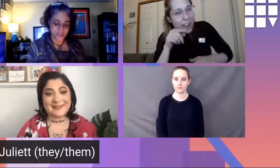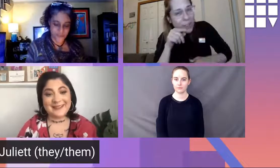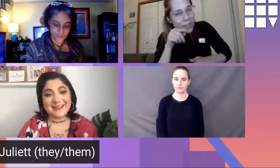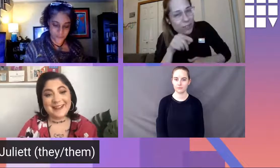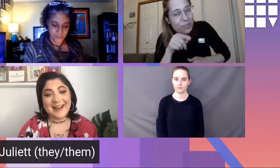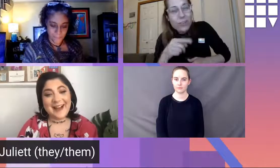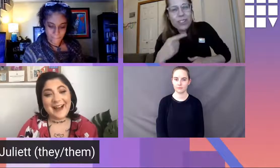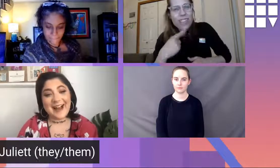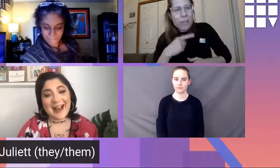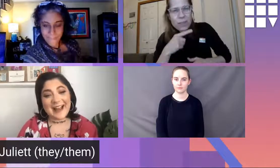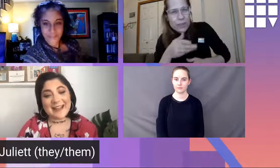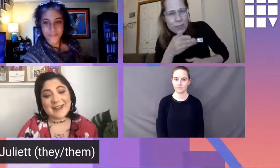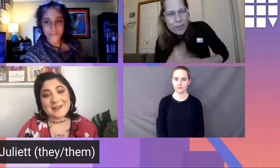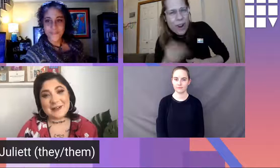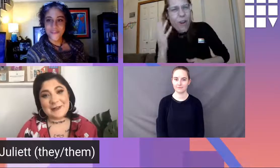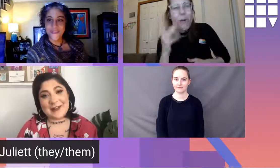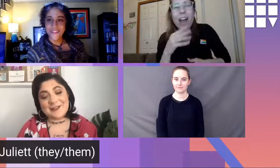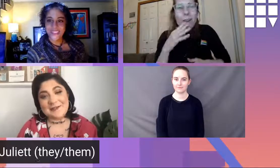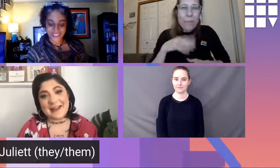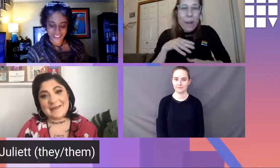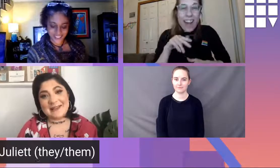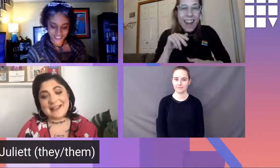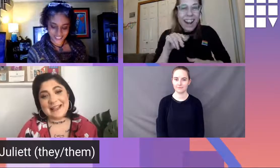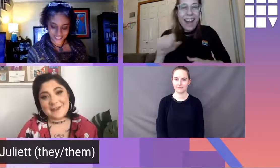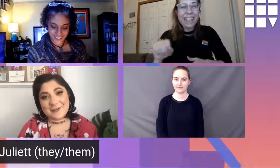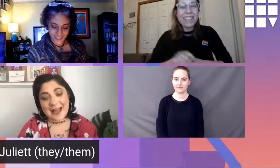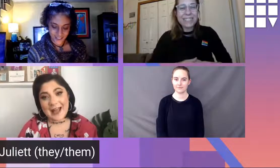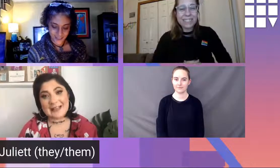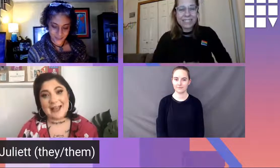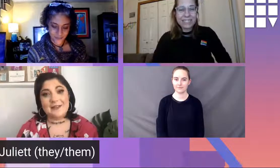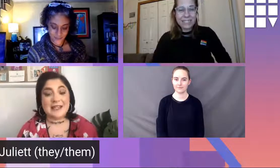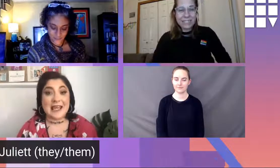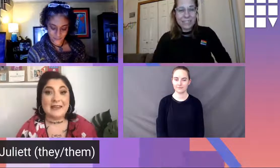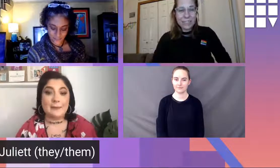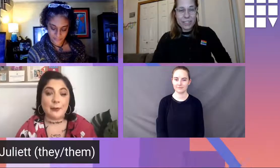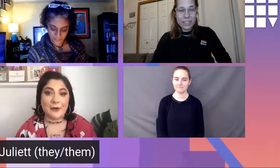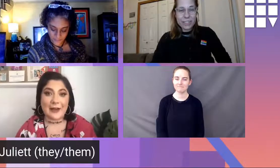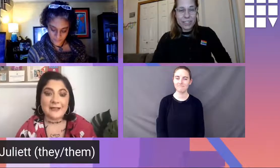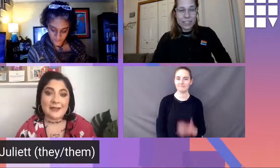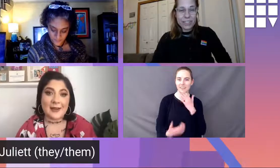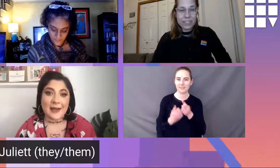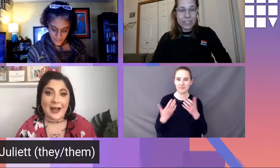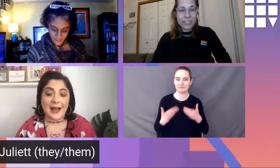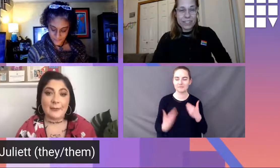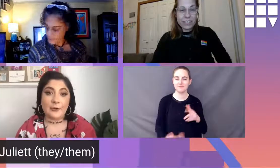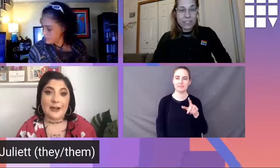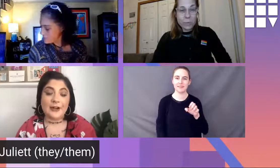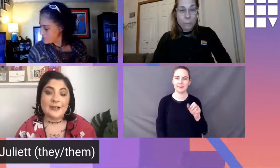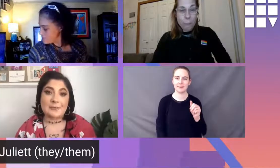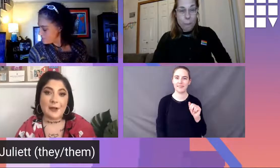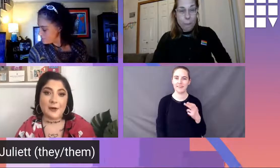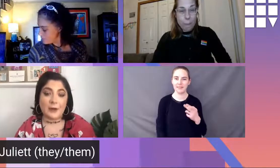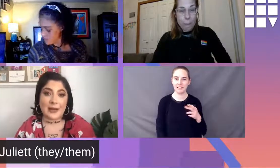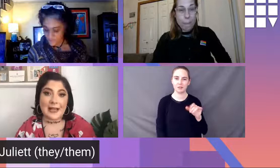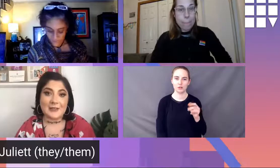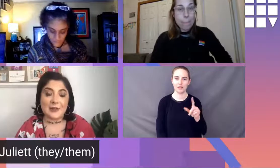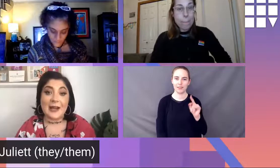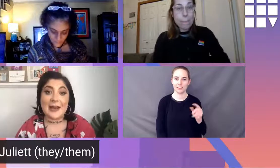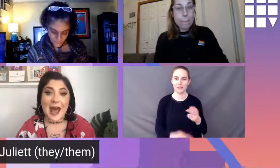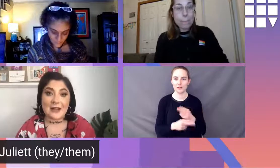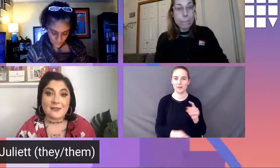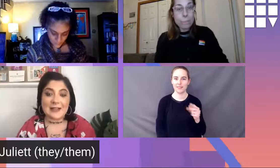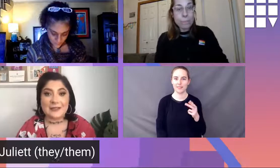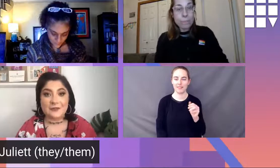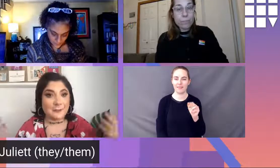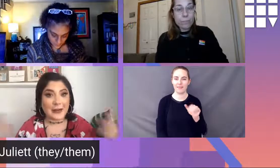are. Hi, thank you so much. My name is Leah Juliett. I use they, them pronouns. I'm a writer, speaker, organizer,